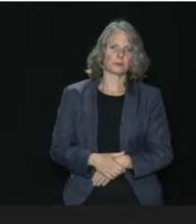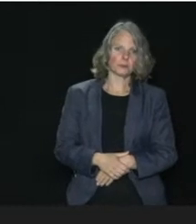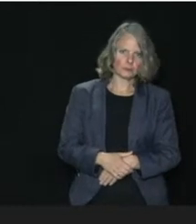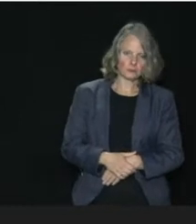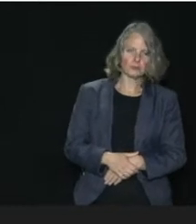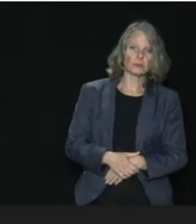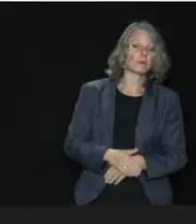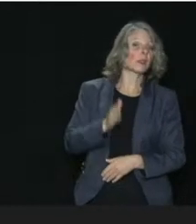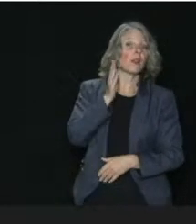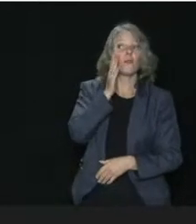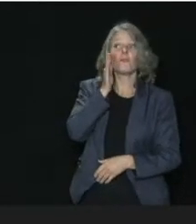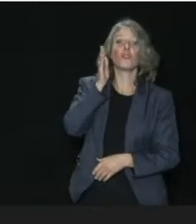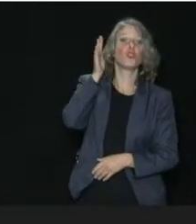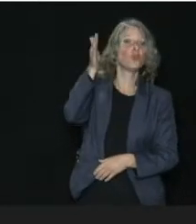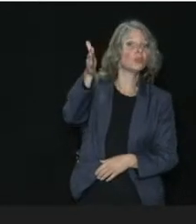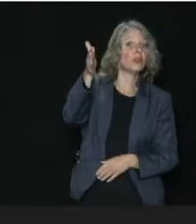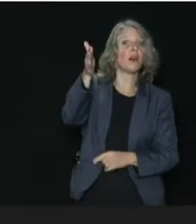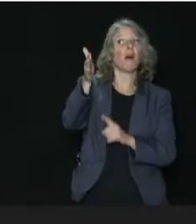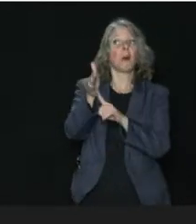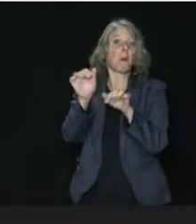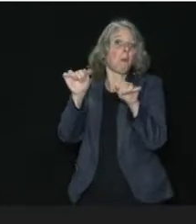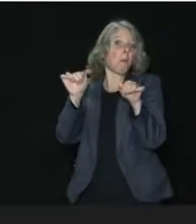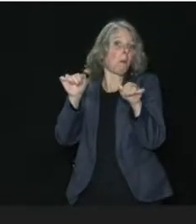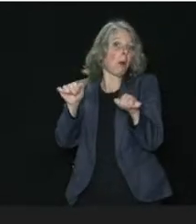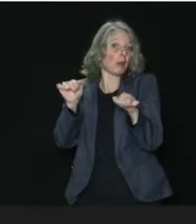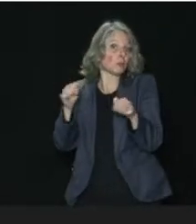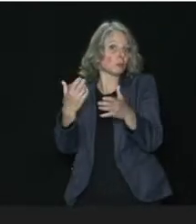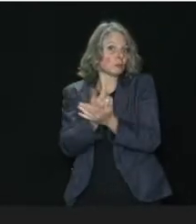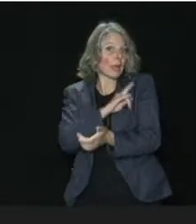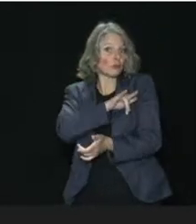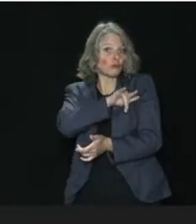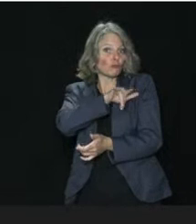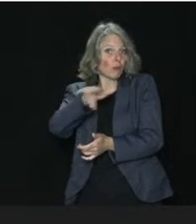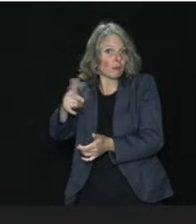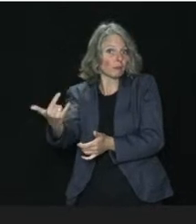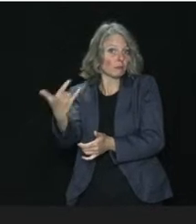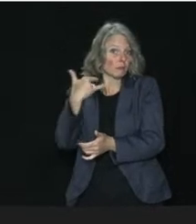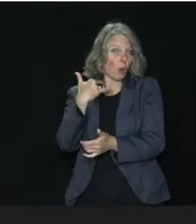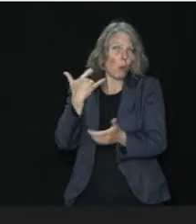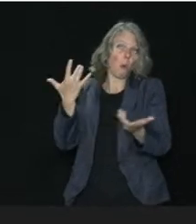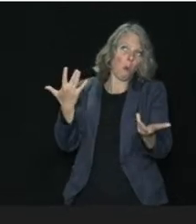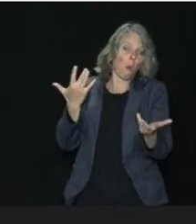In the future, if it's possible, yes, it might be important